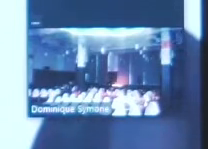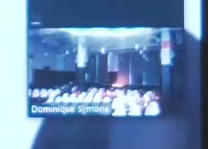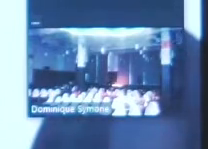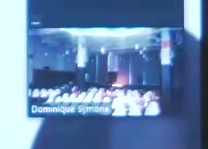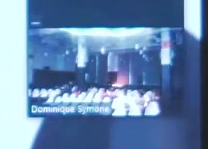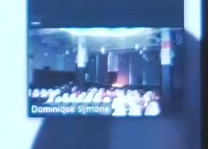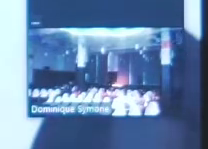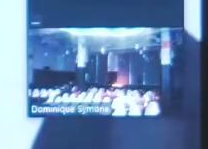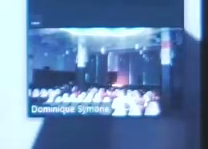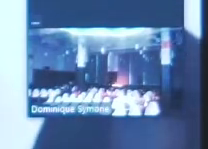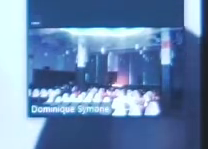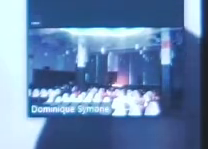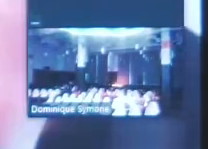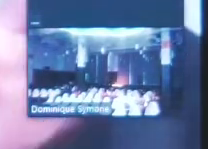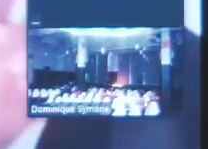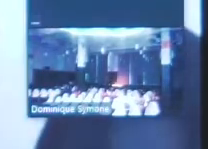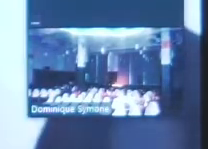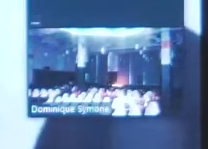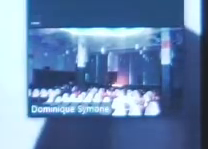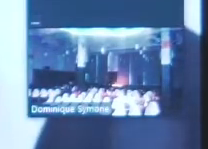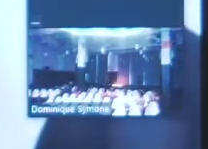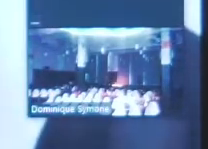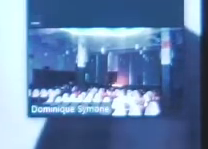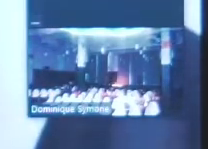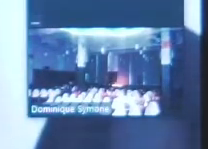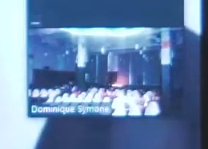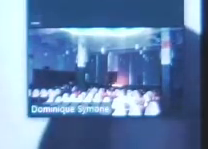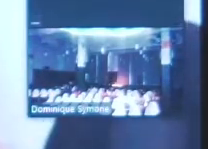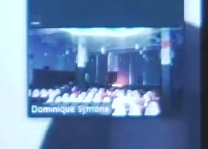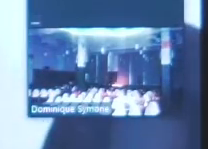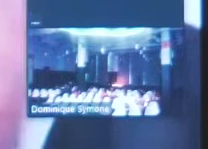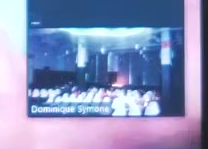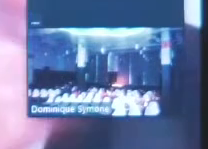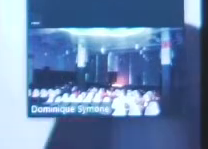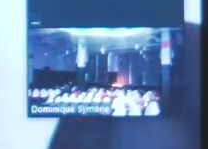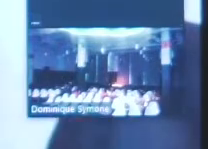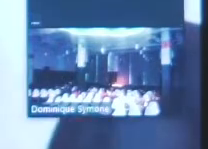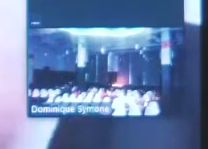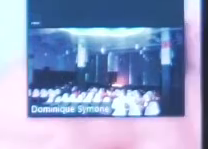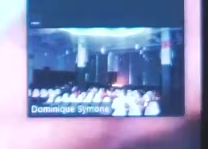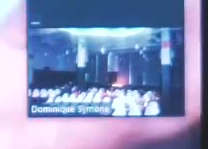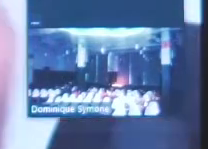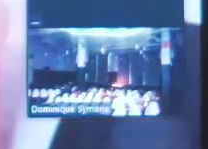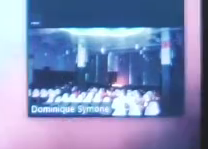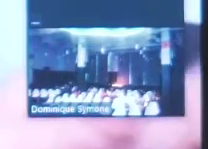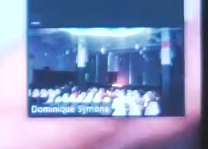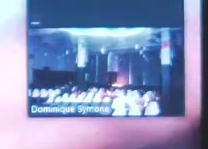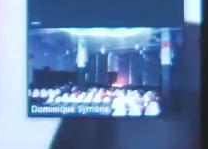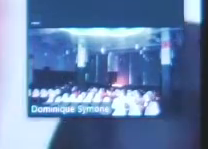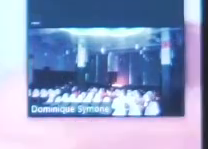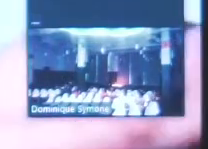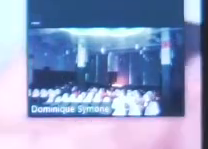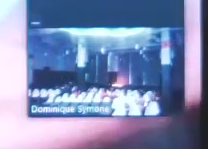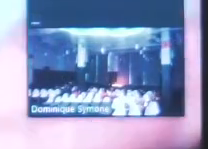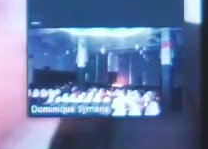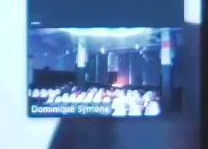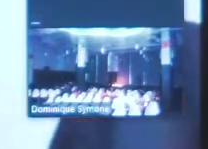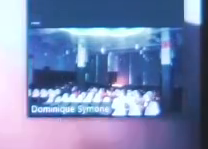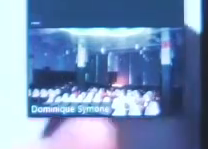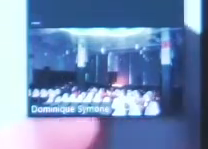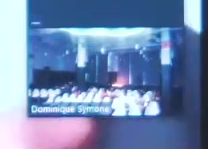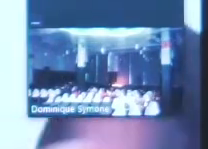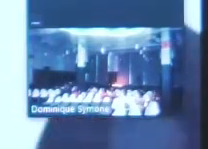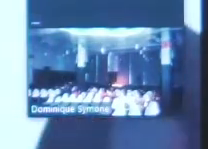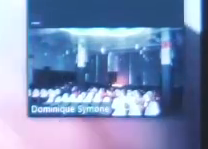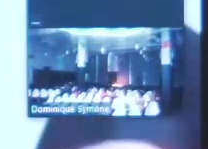platform? Even if the intention of having him in that role, to me, I first interpreted it as, oh, well, he's known on the internet as disparaging people. So